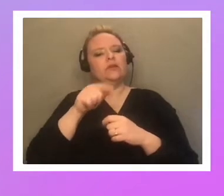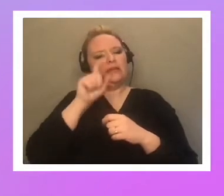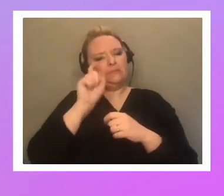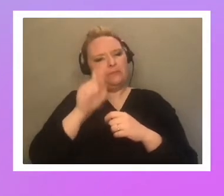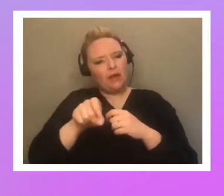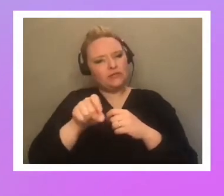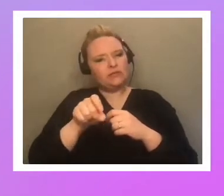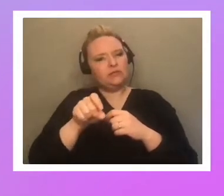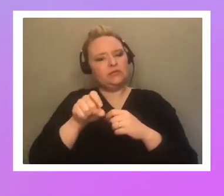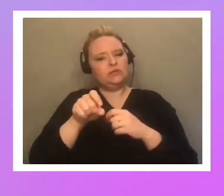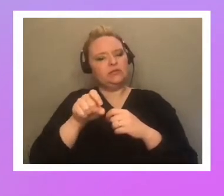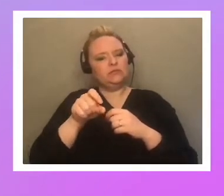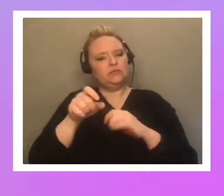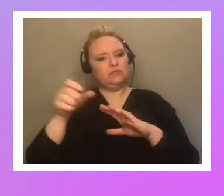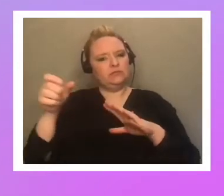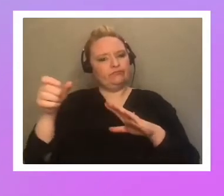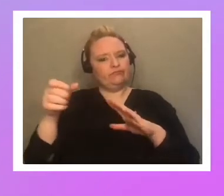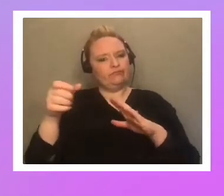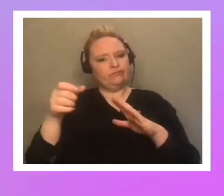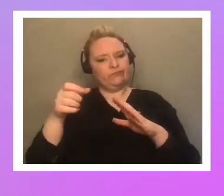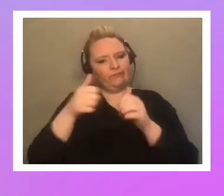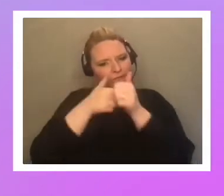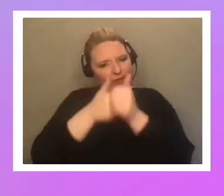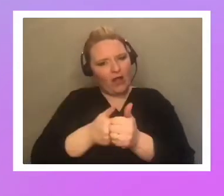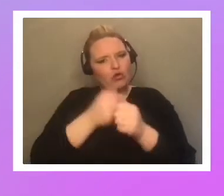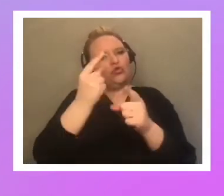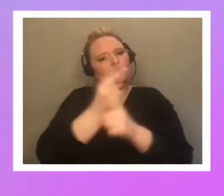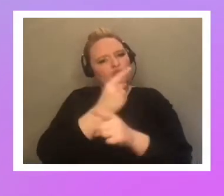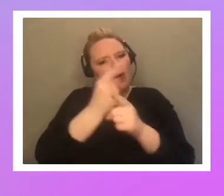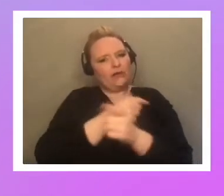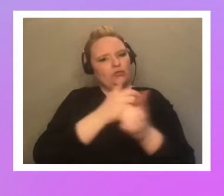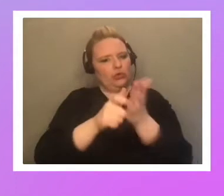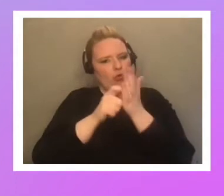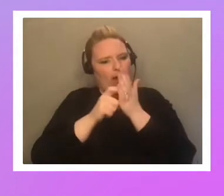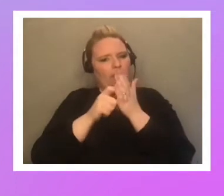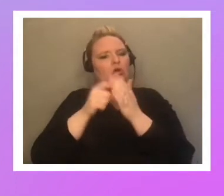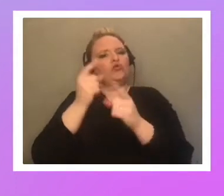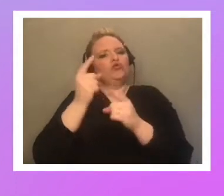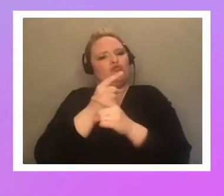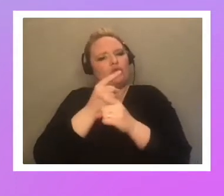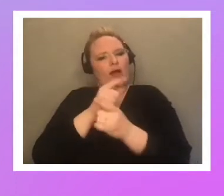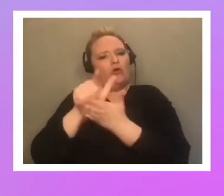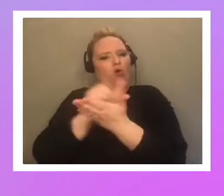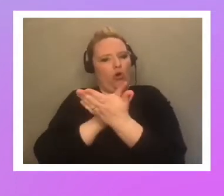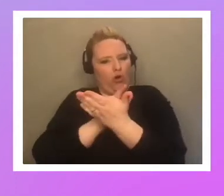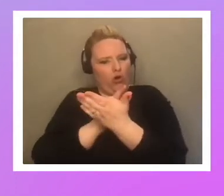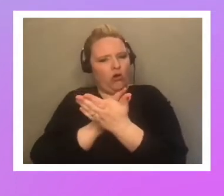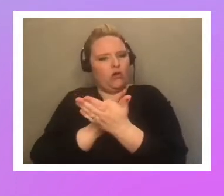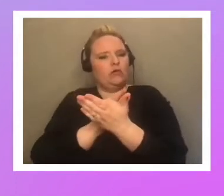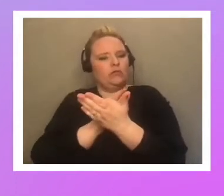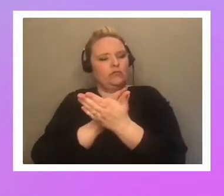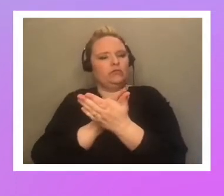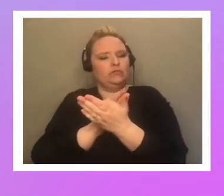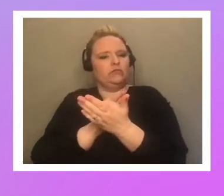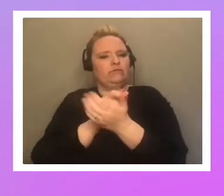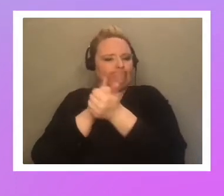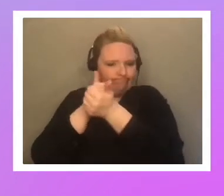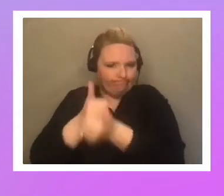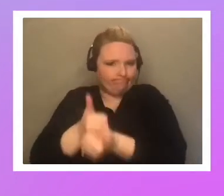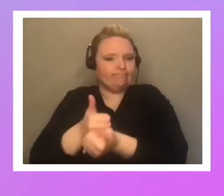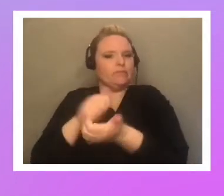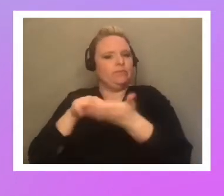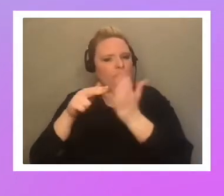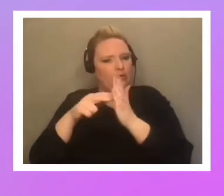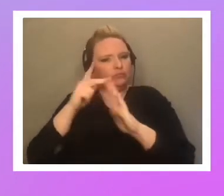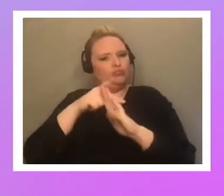choosing the right requirements, the right laws, and level of compliance so that your project